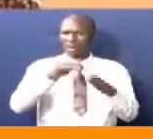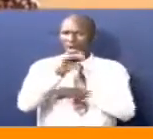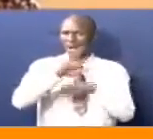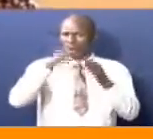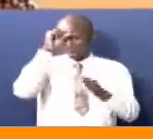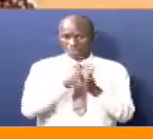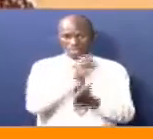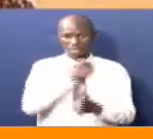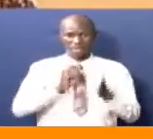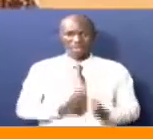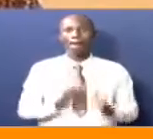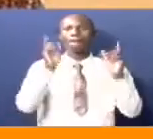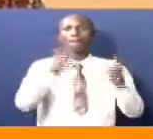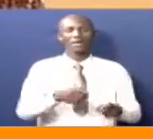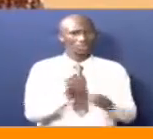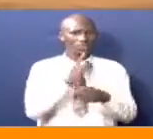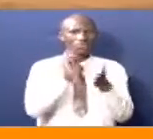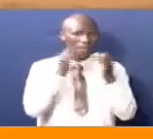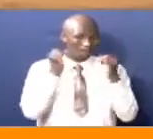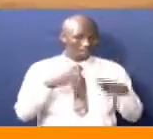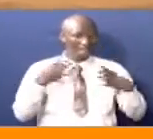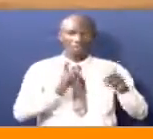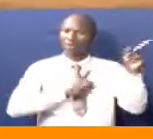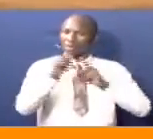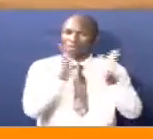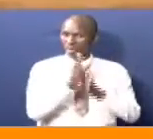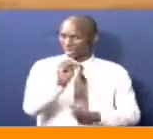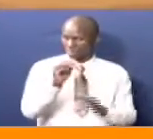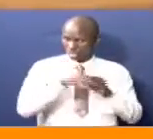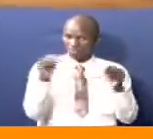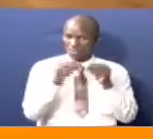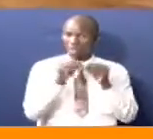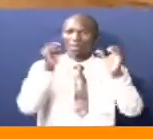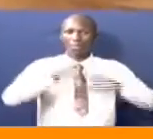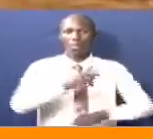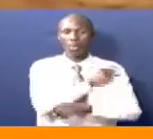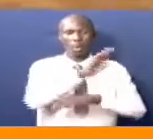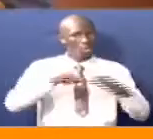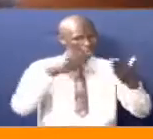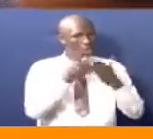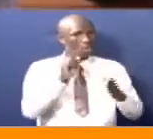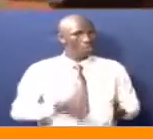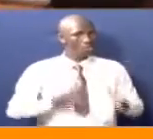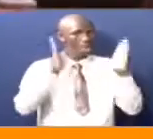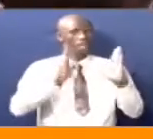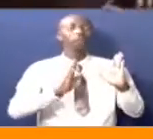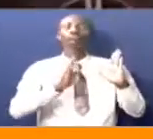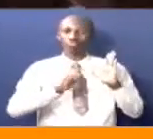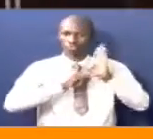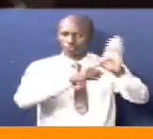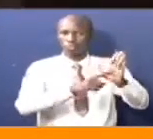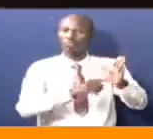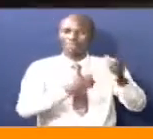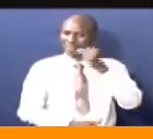na masene tamaviki ya kuikithia kana. Ndwalame kwezo wa maita ambuka na mo umba no ni uka na ni makuate Nzanzo tanzia imwe ya kuikithia kana.